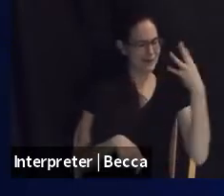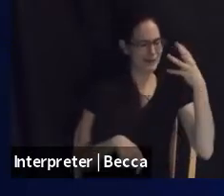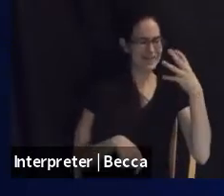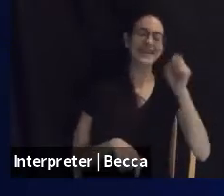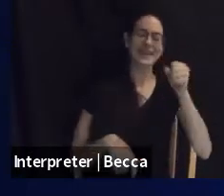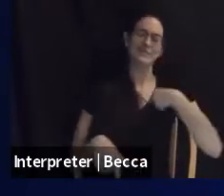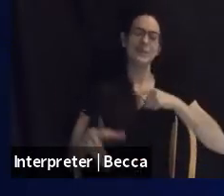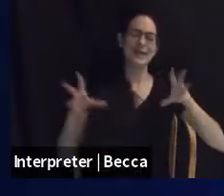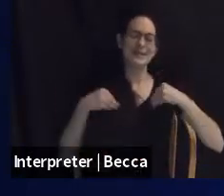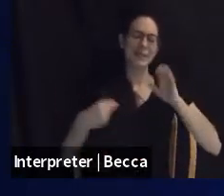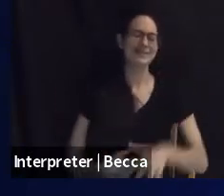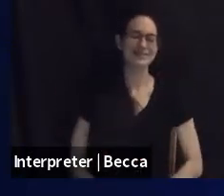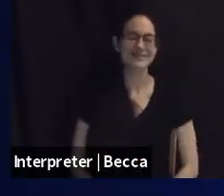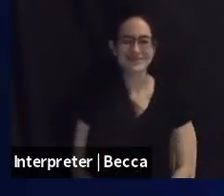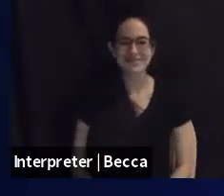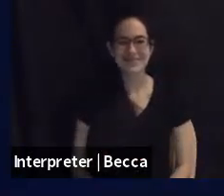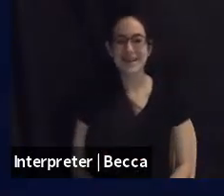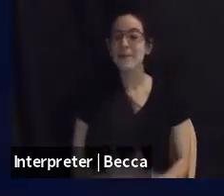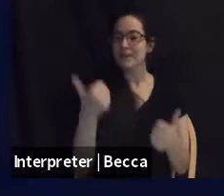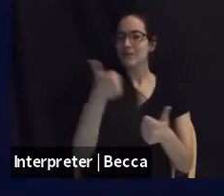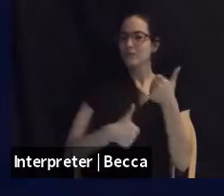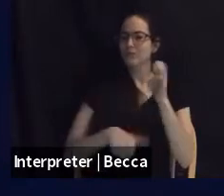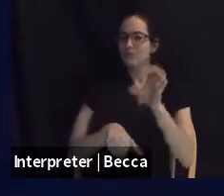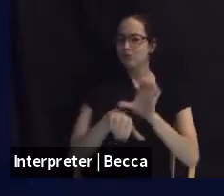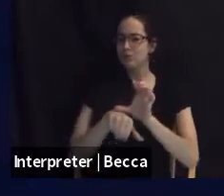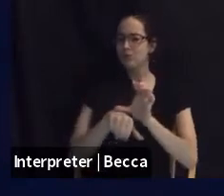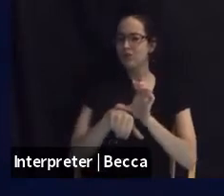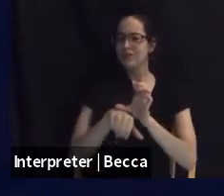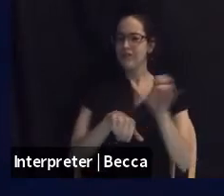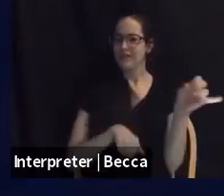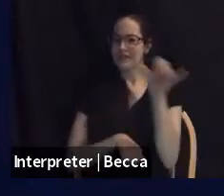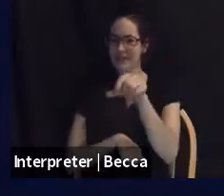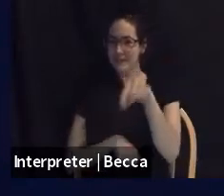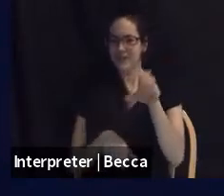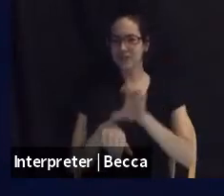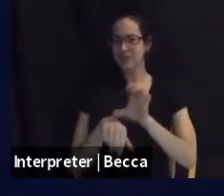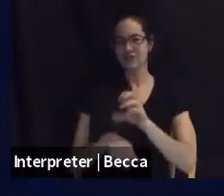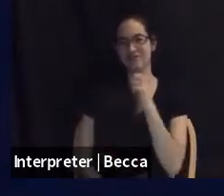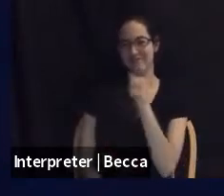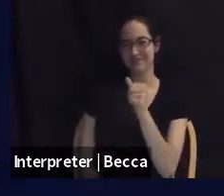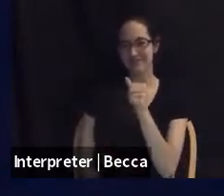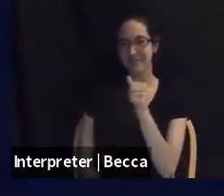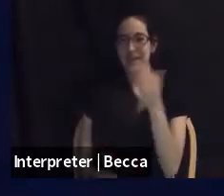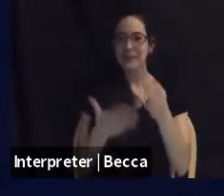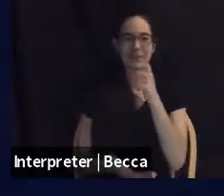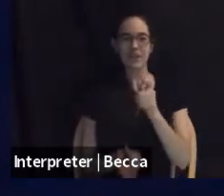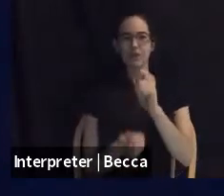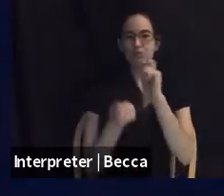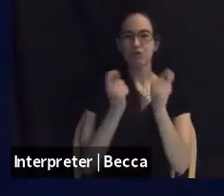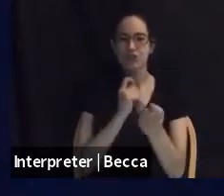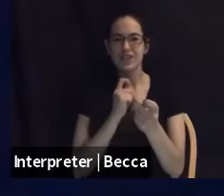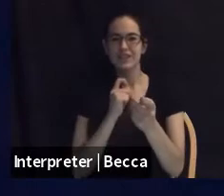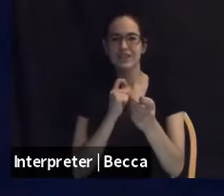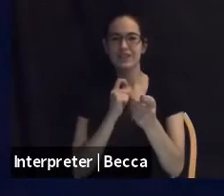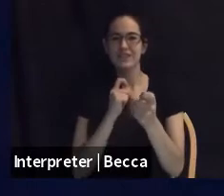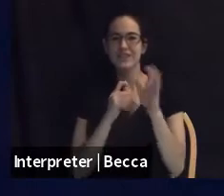okay. Because most churches may not do something like this. Most places may not necessarily change up the formula or the format.